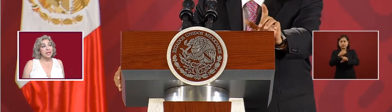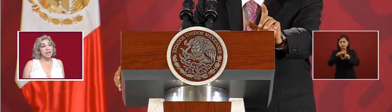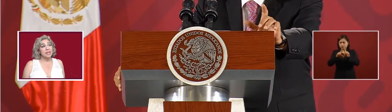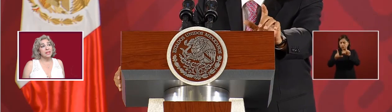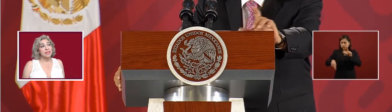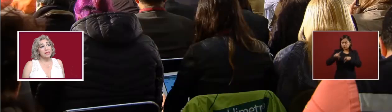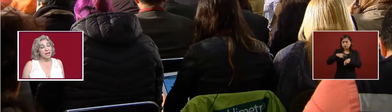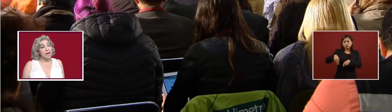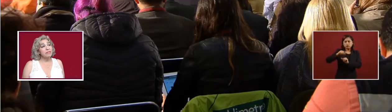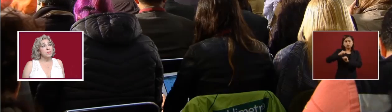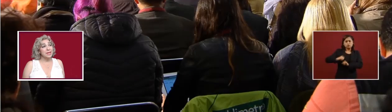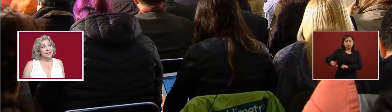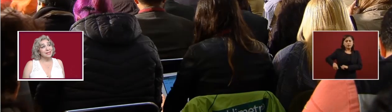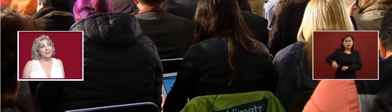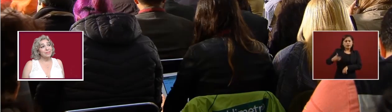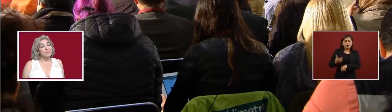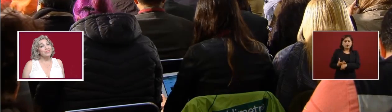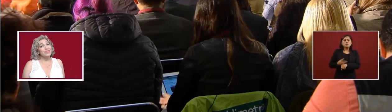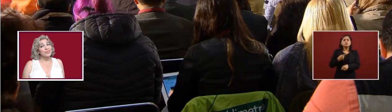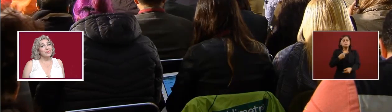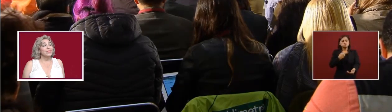but, in the government,